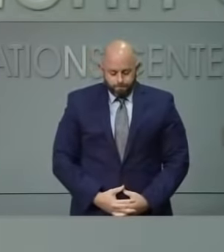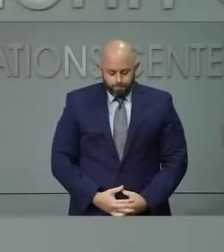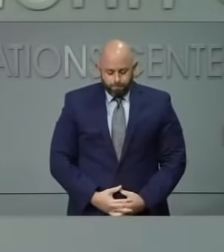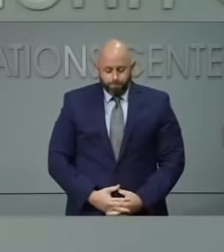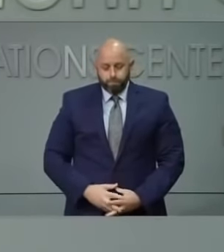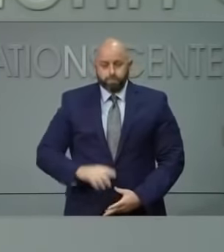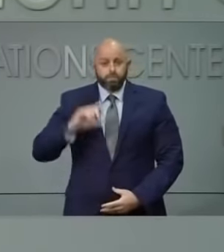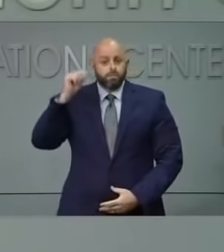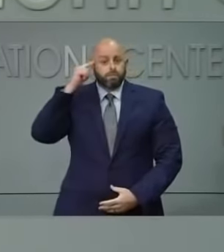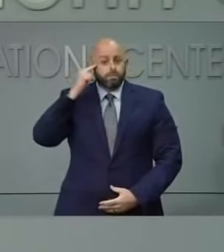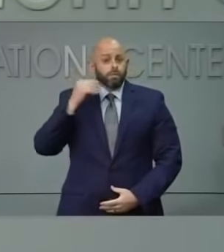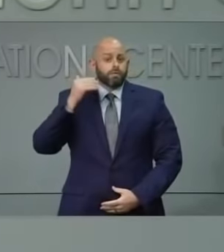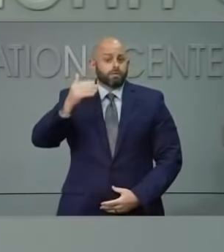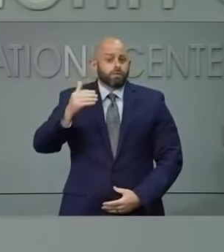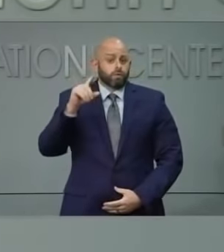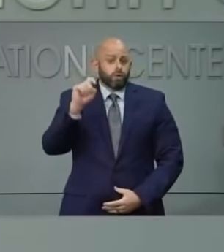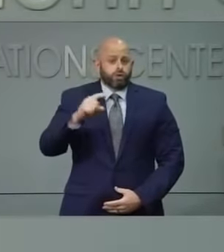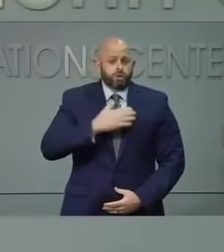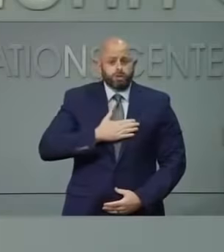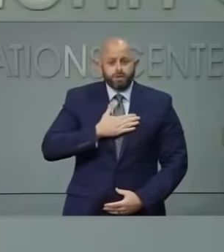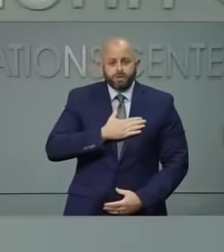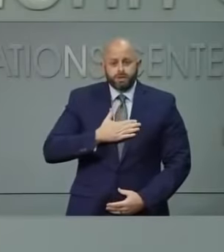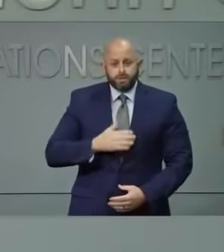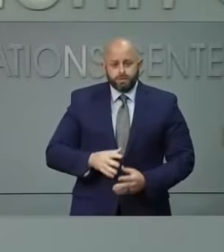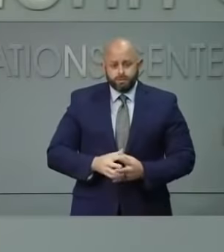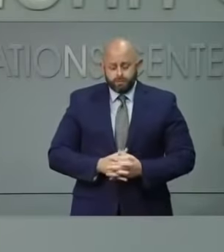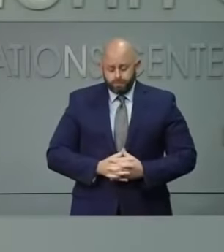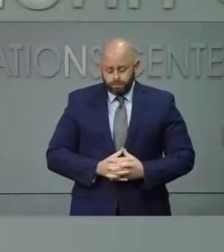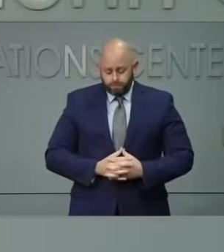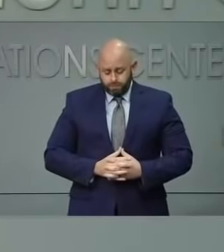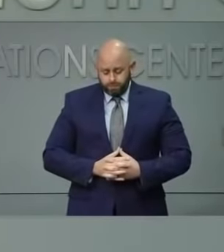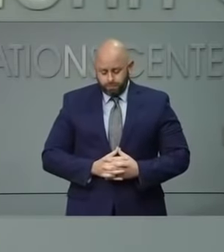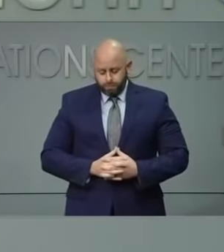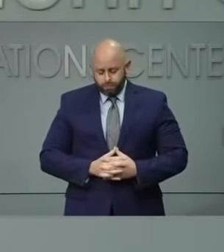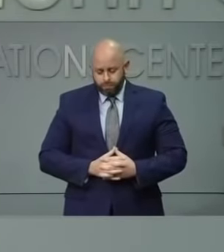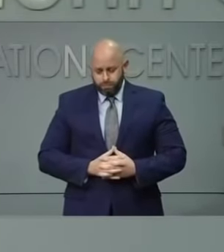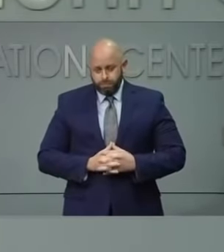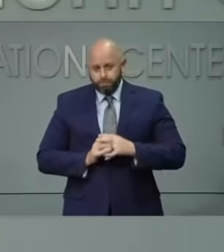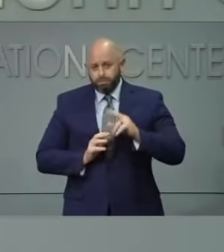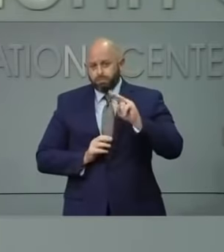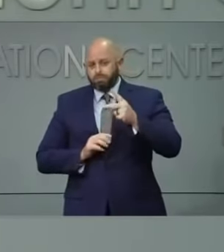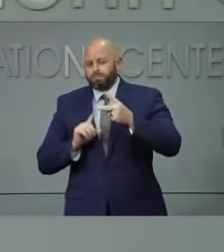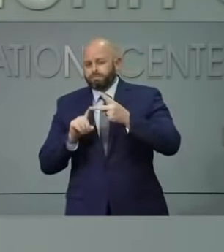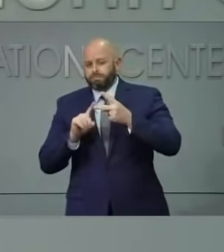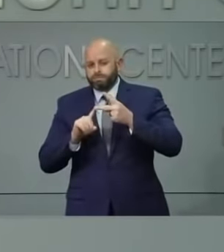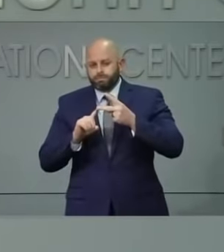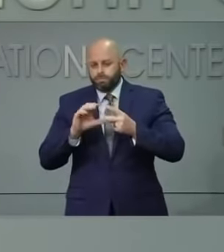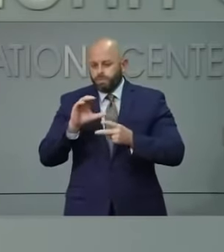Next question, please. We have a follow-up, Laura Lee, Carolina Public Press.